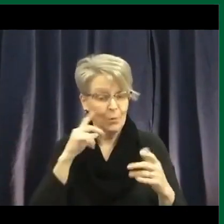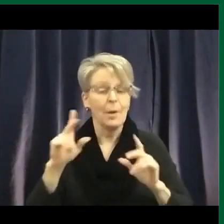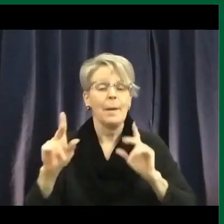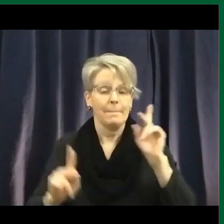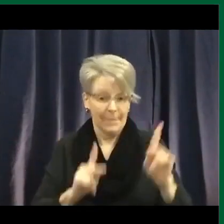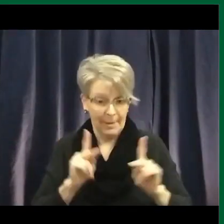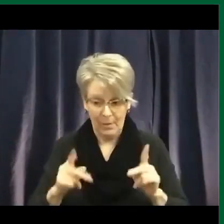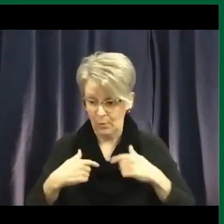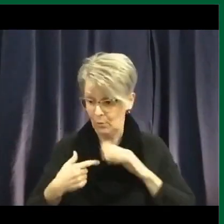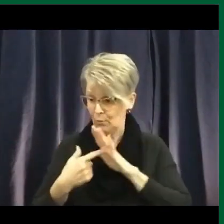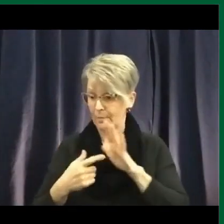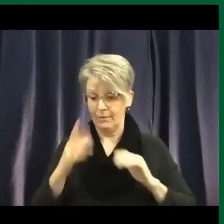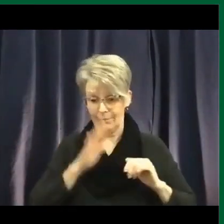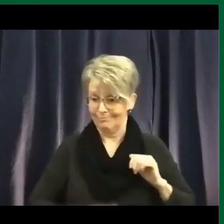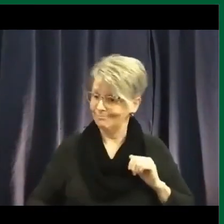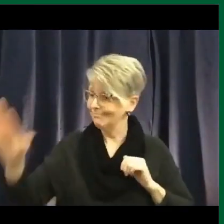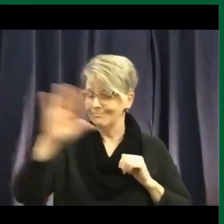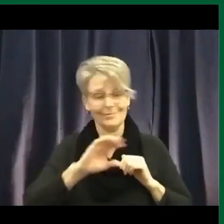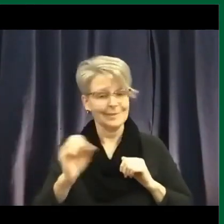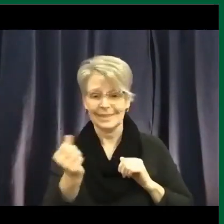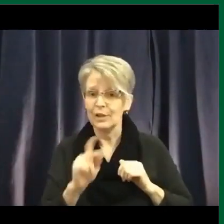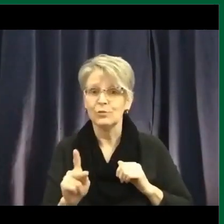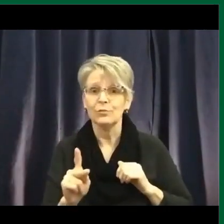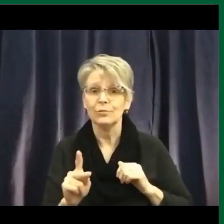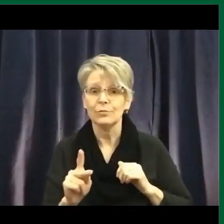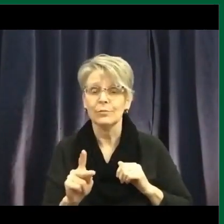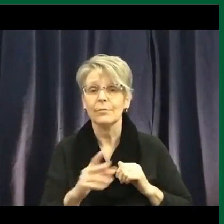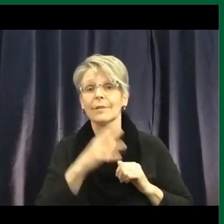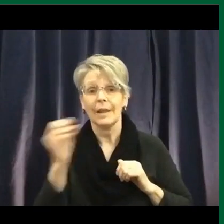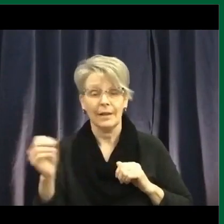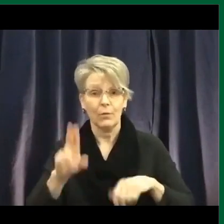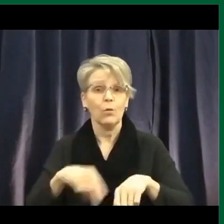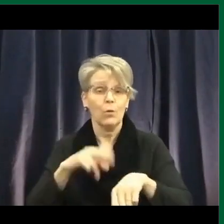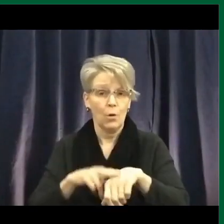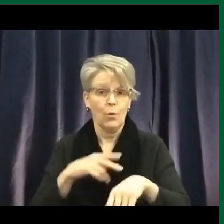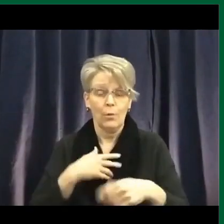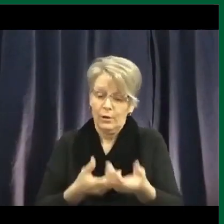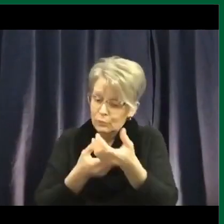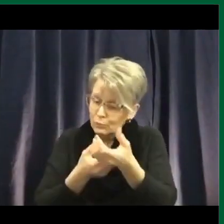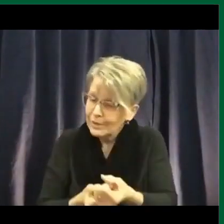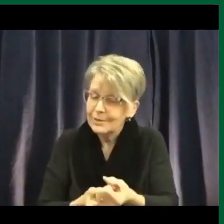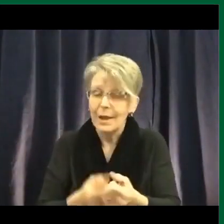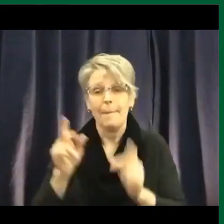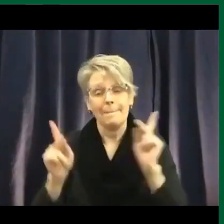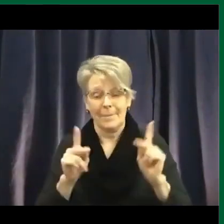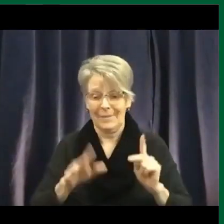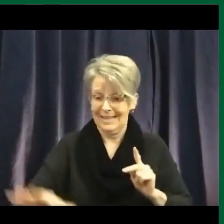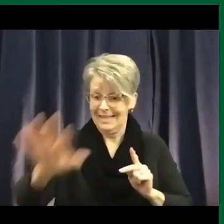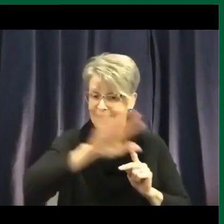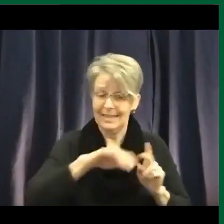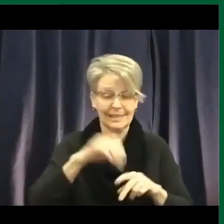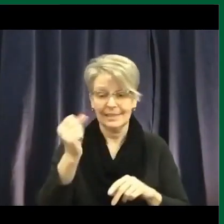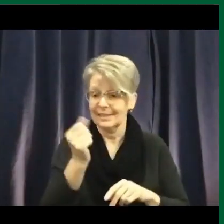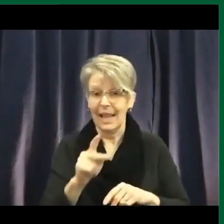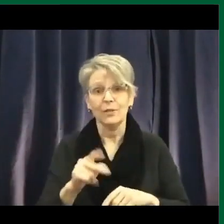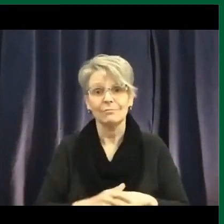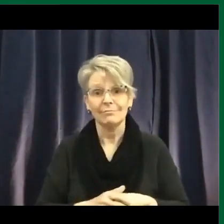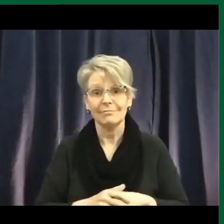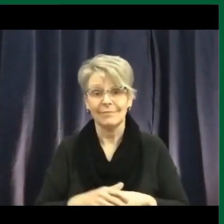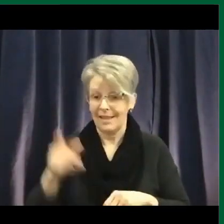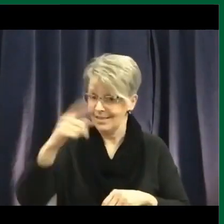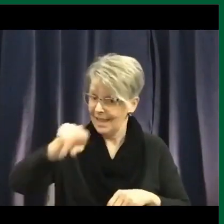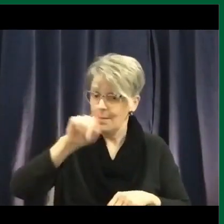we represent across this province. And most certainly, we are putting our trust and our faith in the people of the province. They're going to have some personal